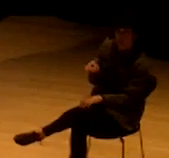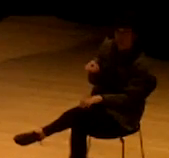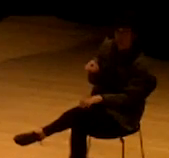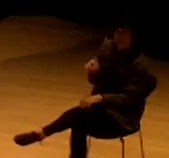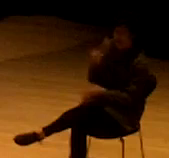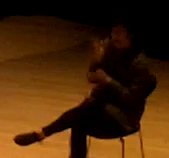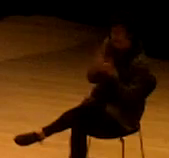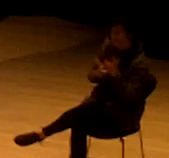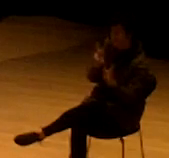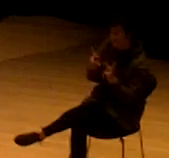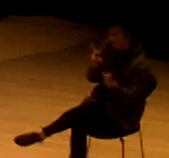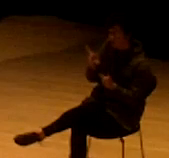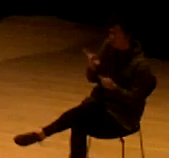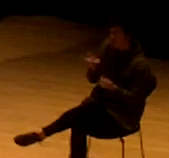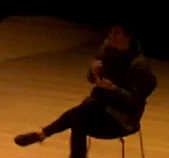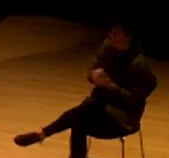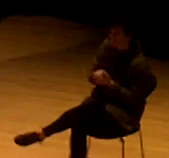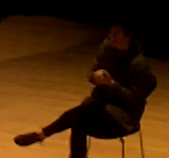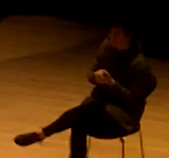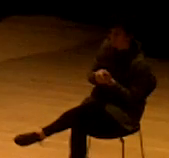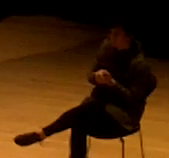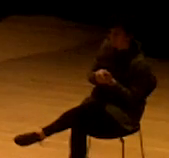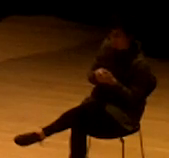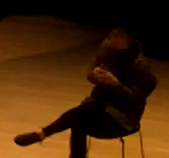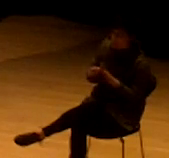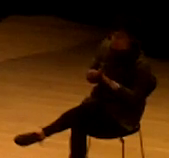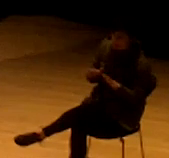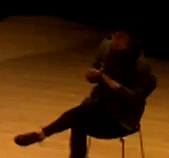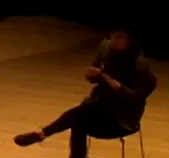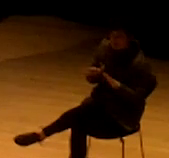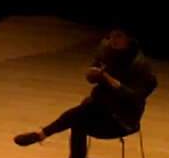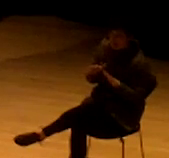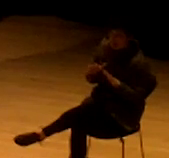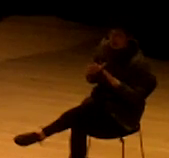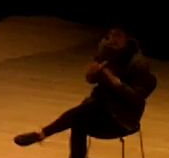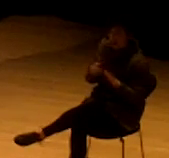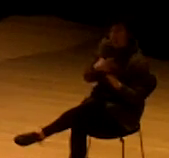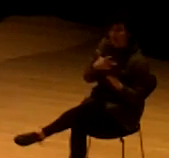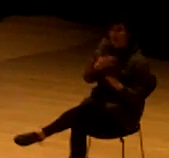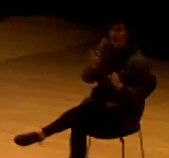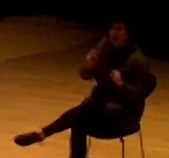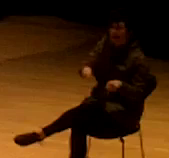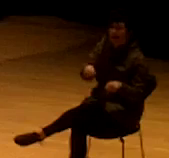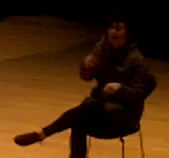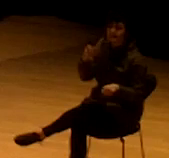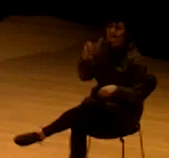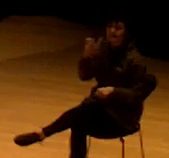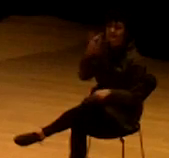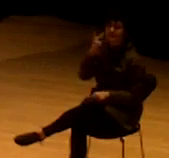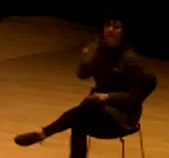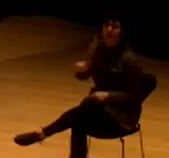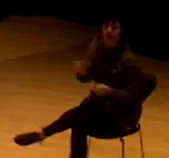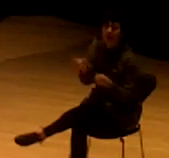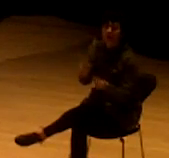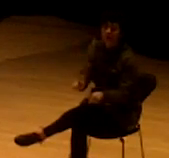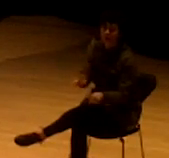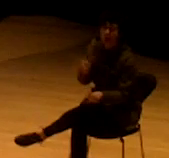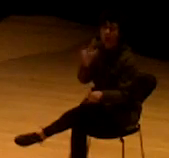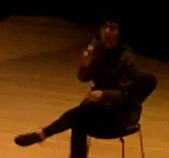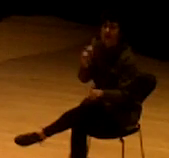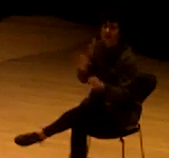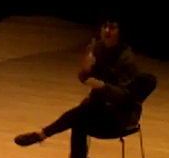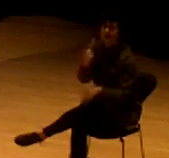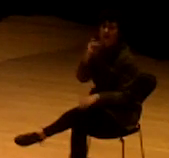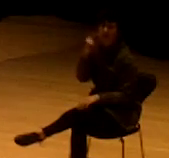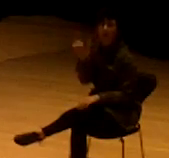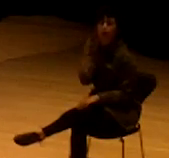manipulation there. You know, I think I've got a pretty good nose for that. Mm-hmm. And if Tamar, if I